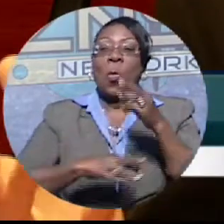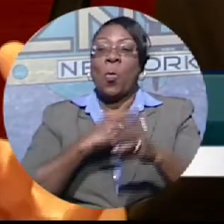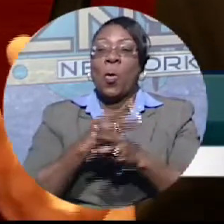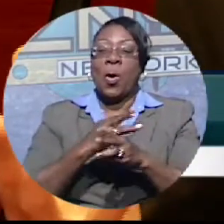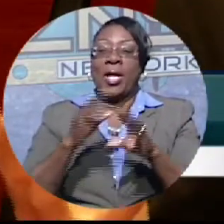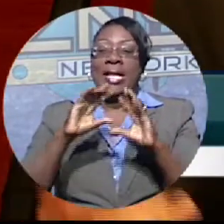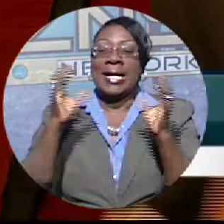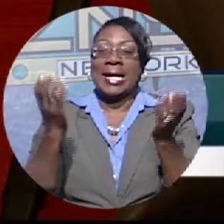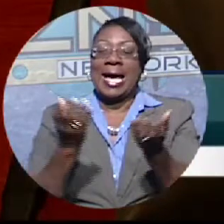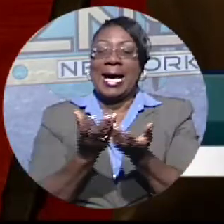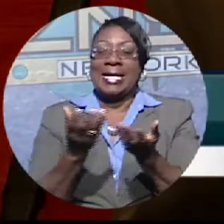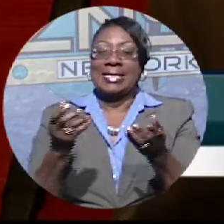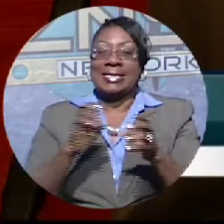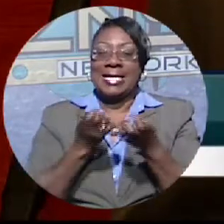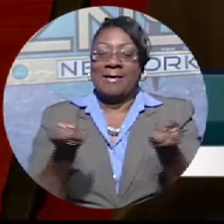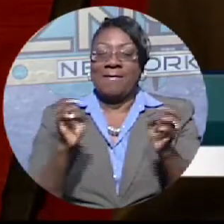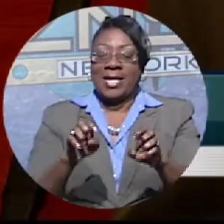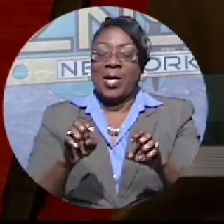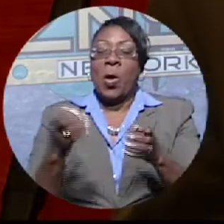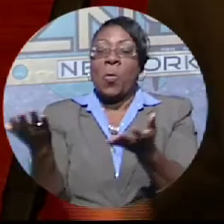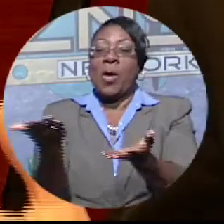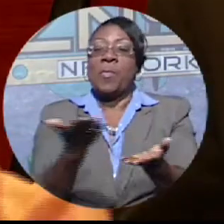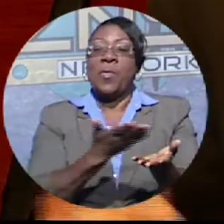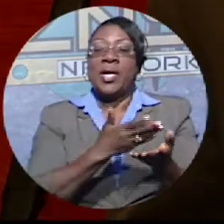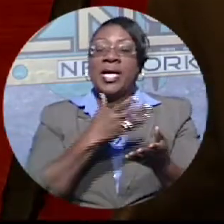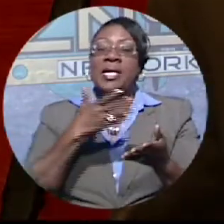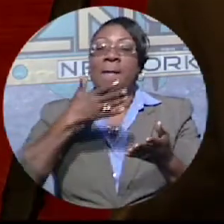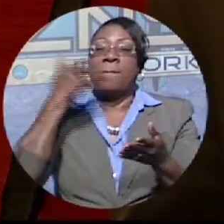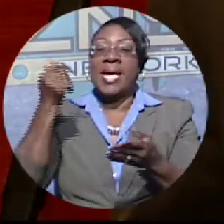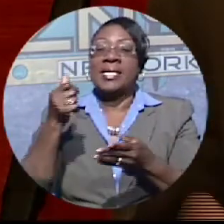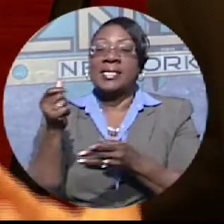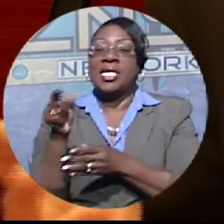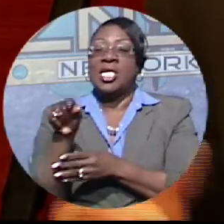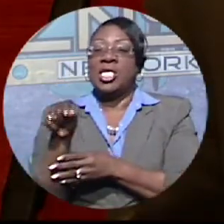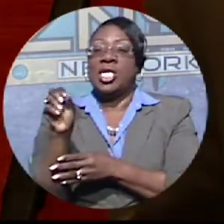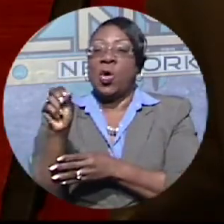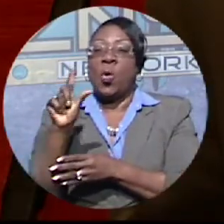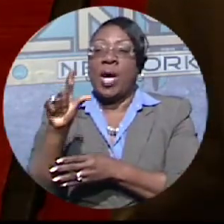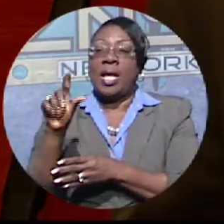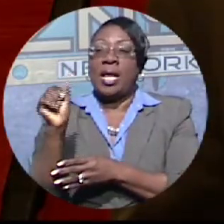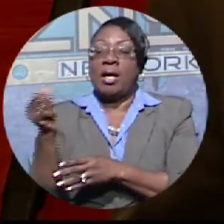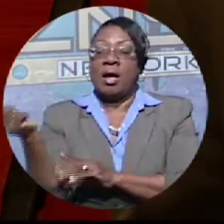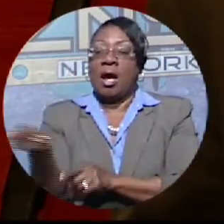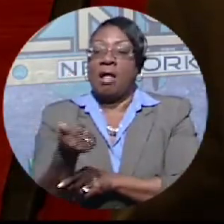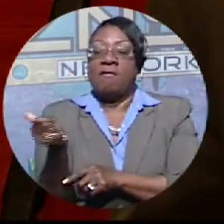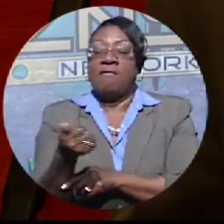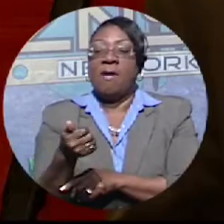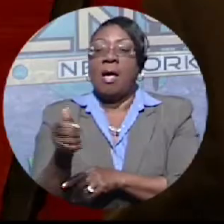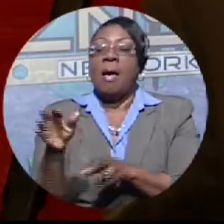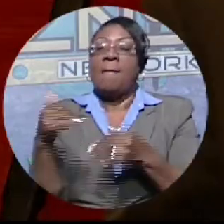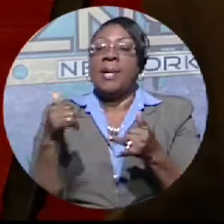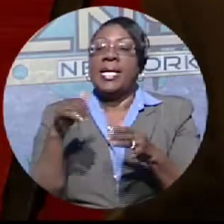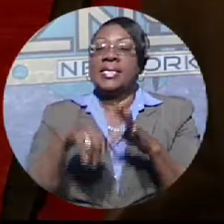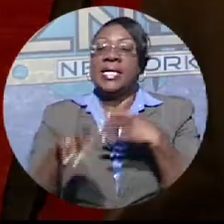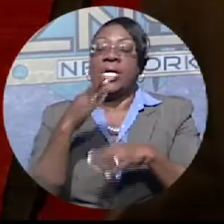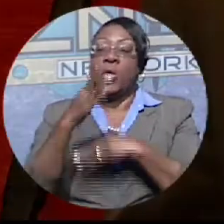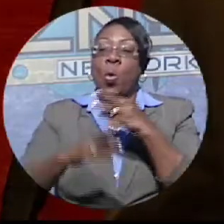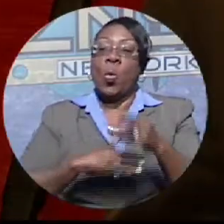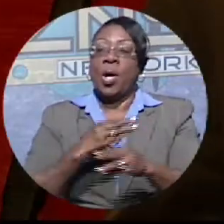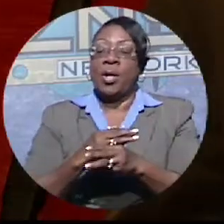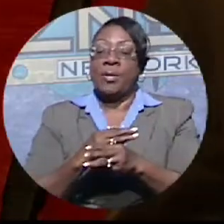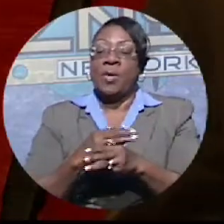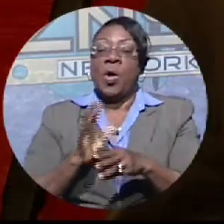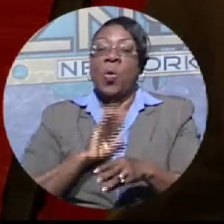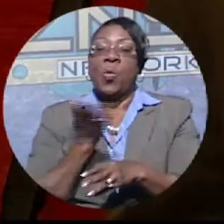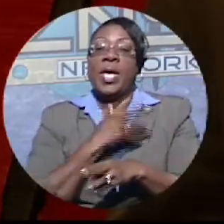bringing the best women golfers in the world here in just 3 short months, 3.5 months. So we couldn't be more excited